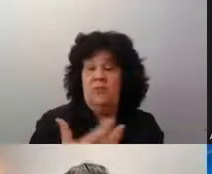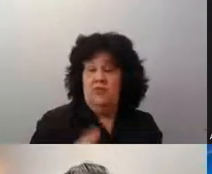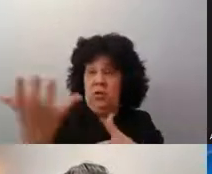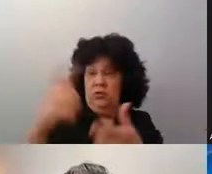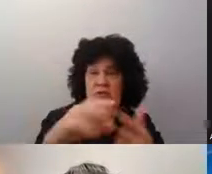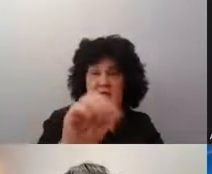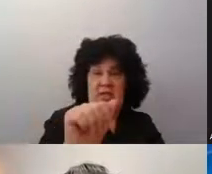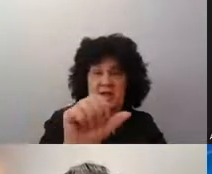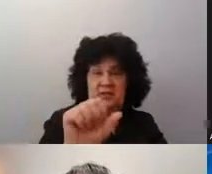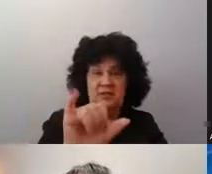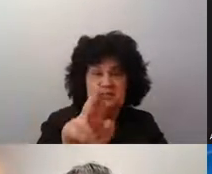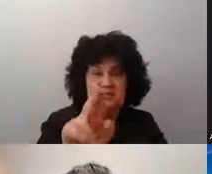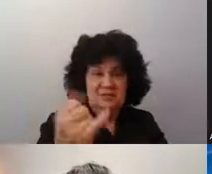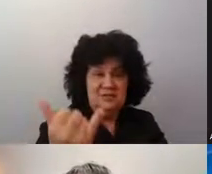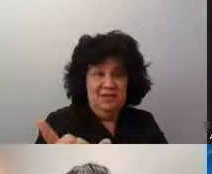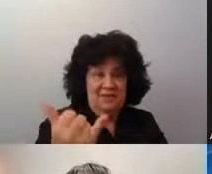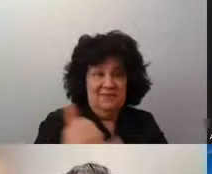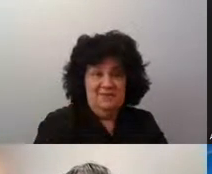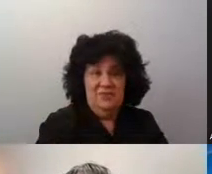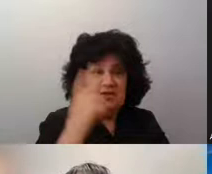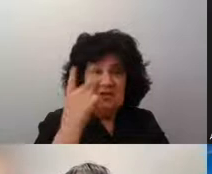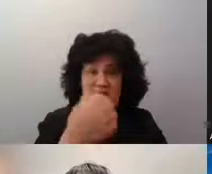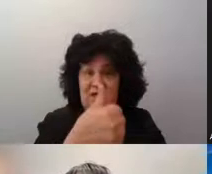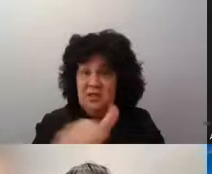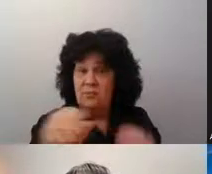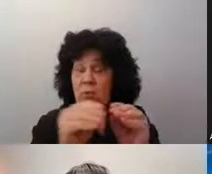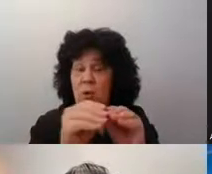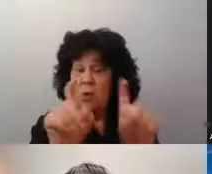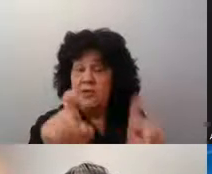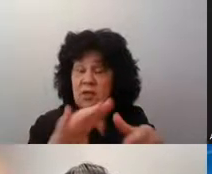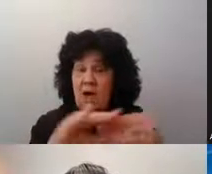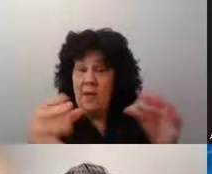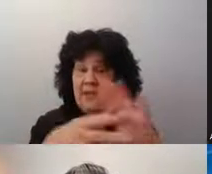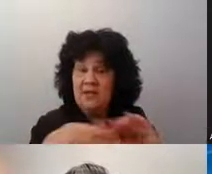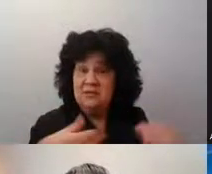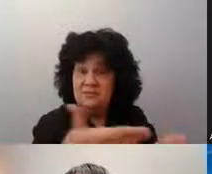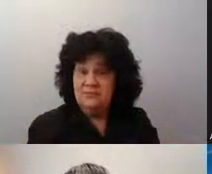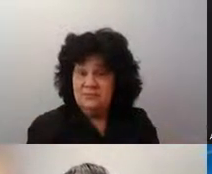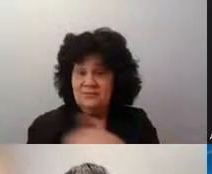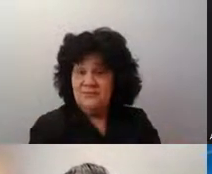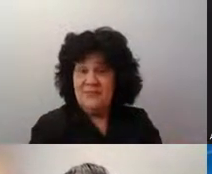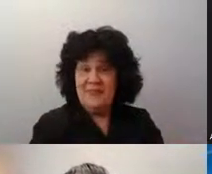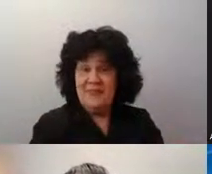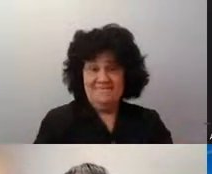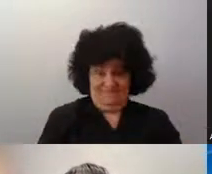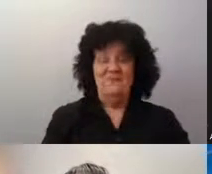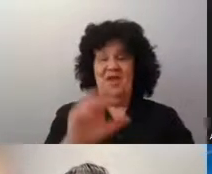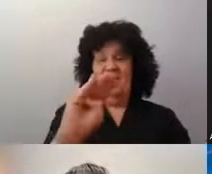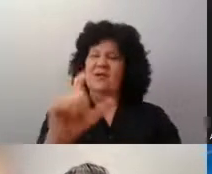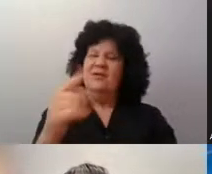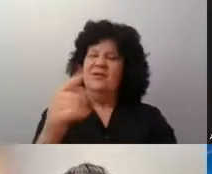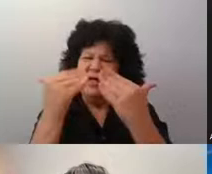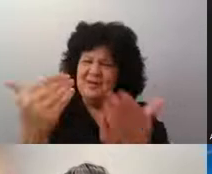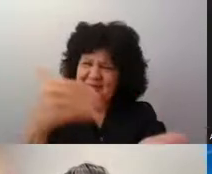if just kind of see if anybody else had any questions or comments. Sure. Thank you again, Michael, and thank you for